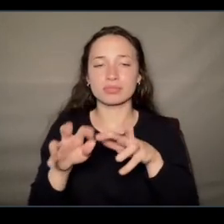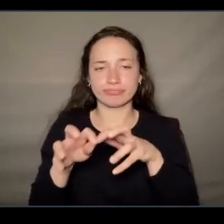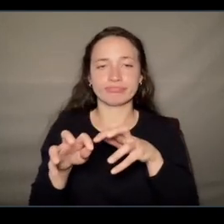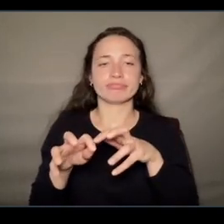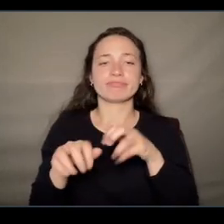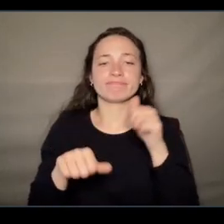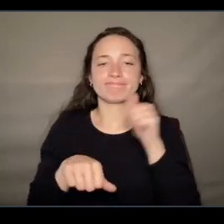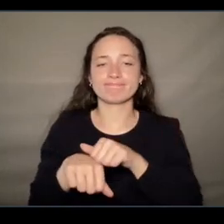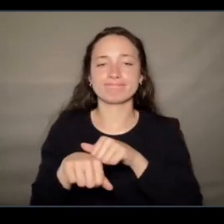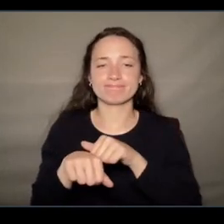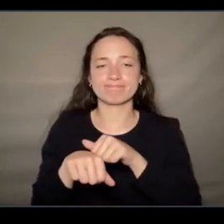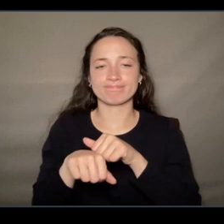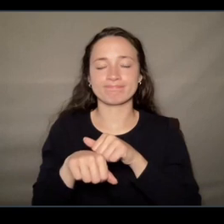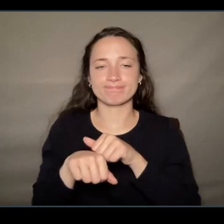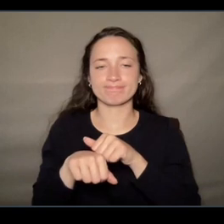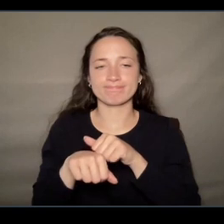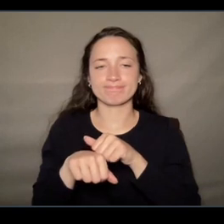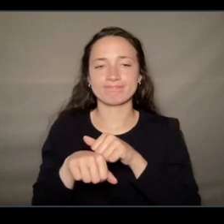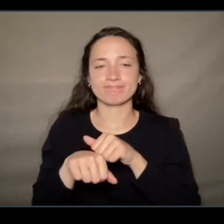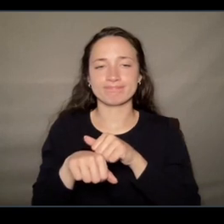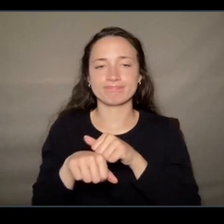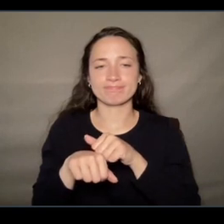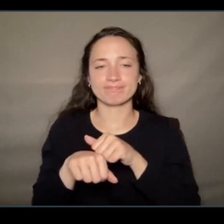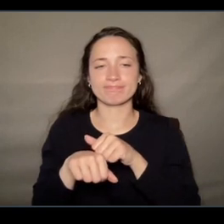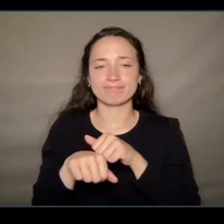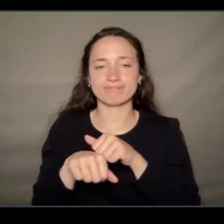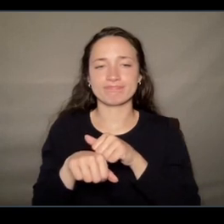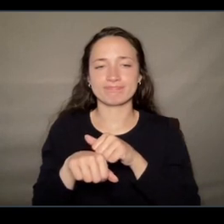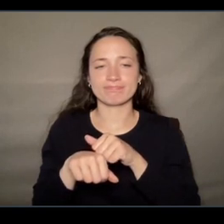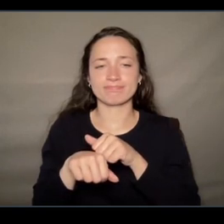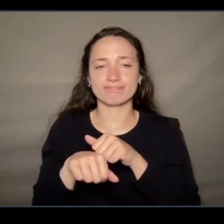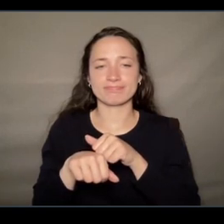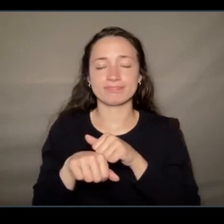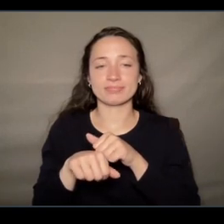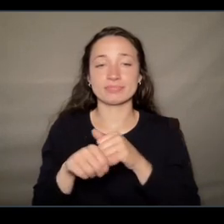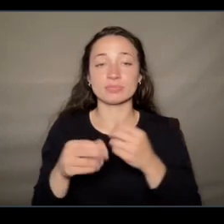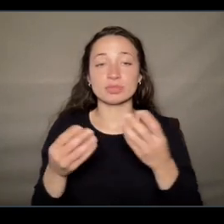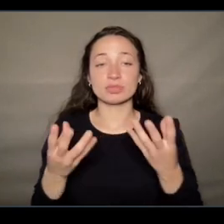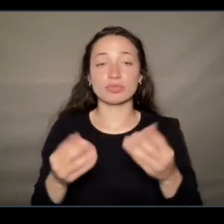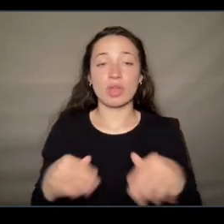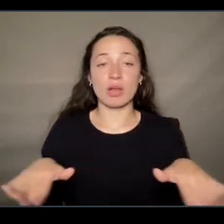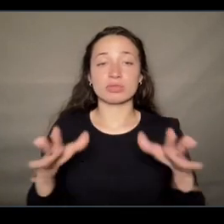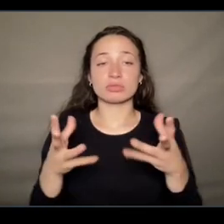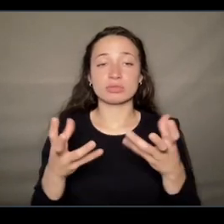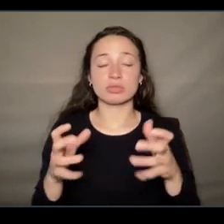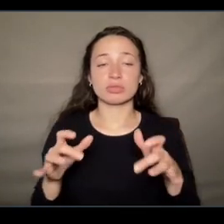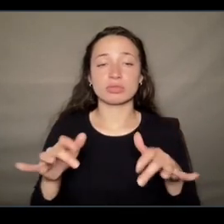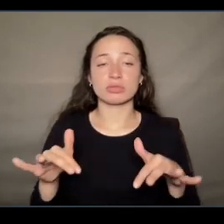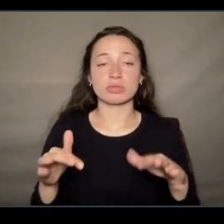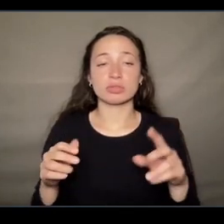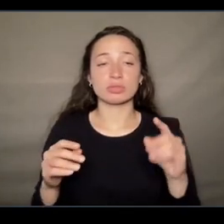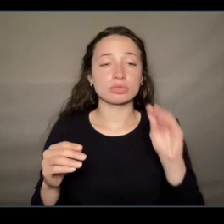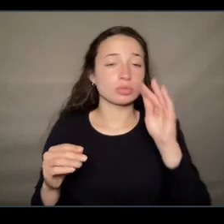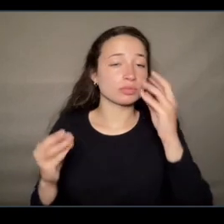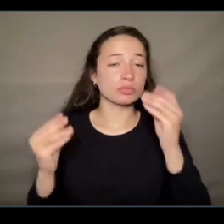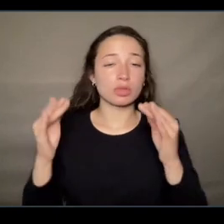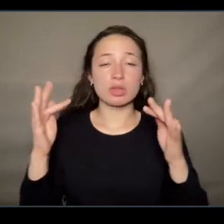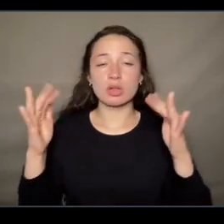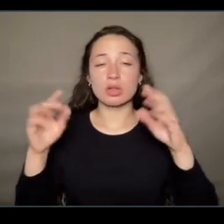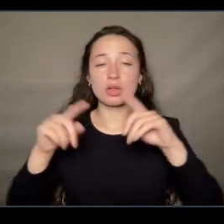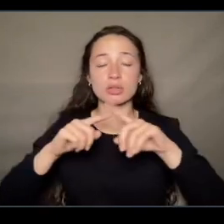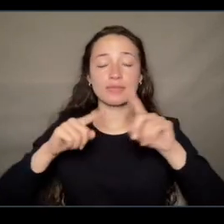petals, frozen solid. Then the ground softens.